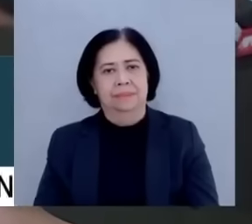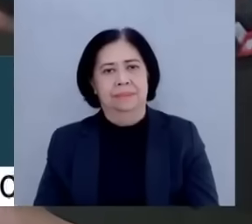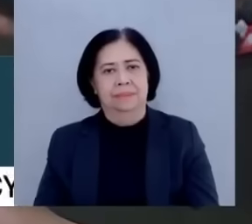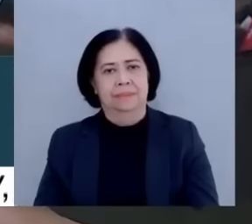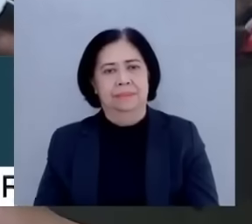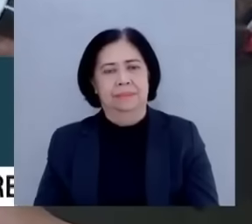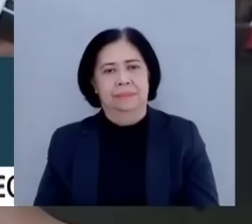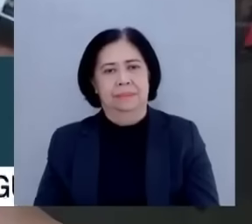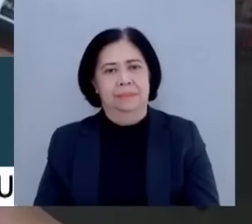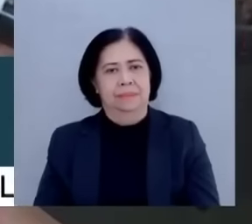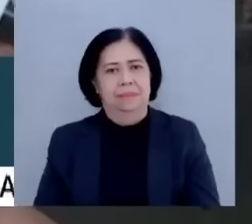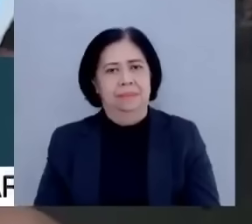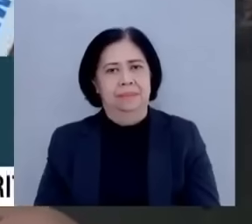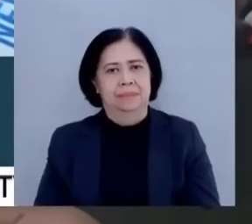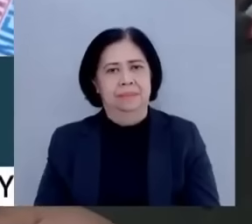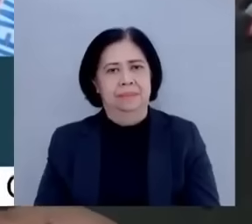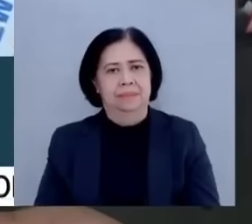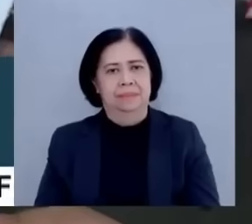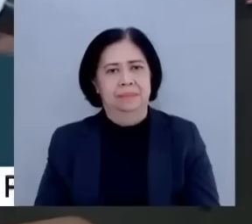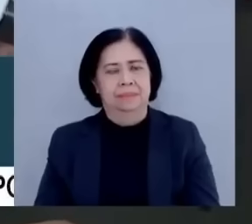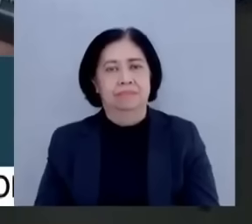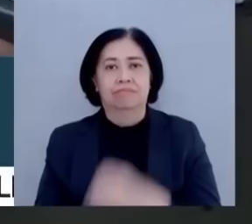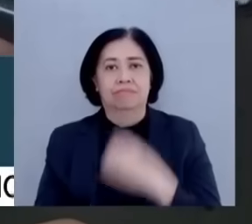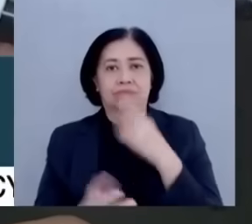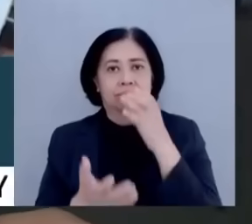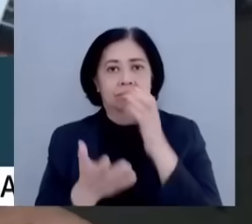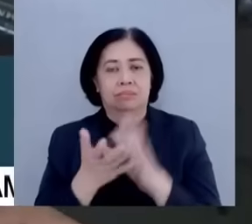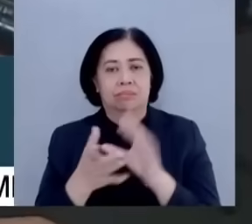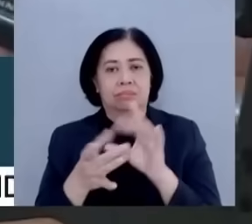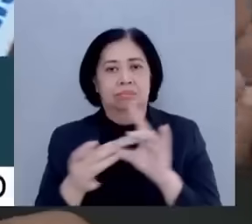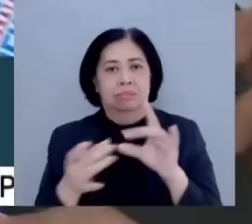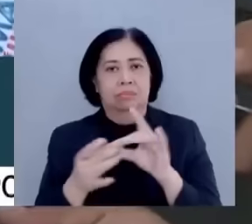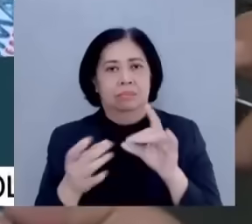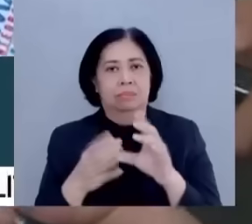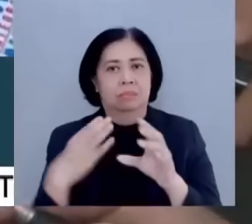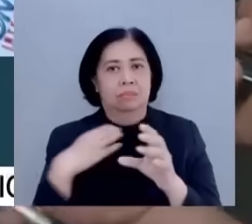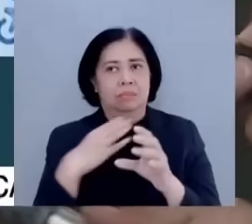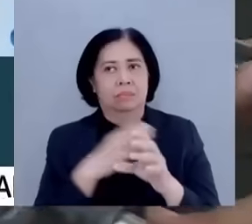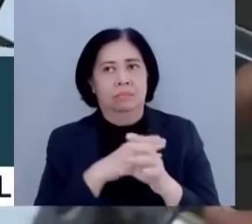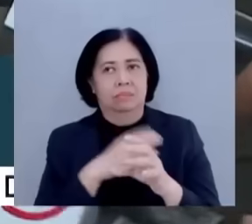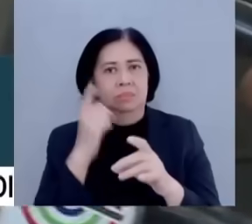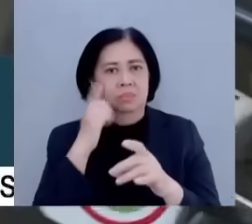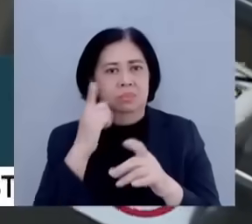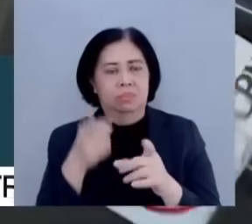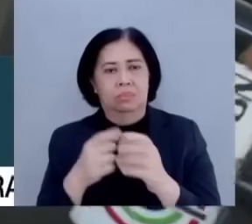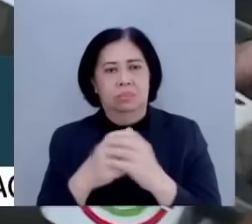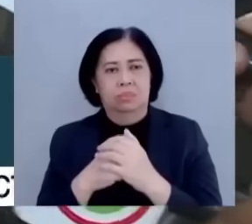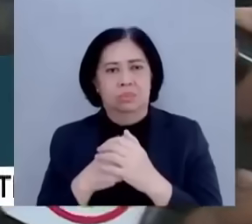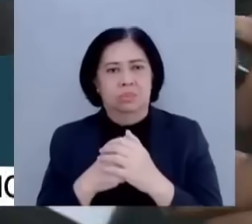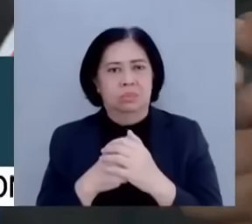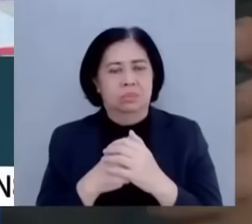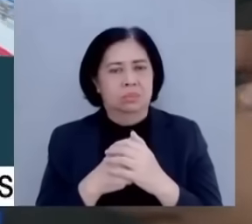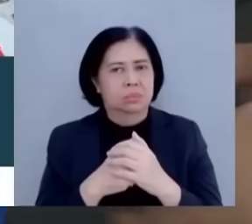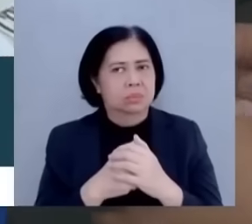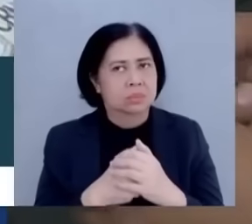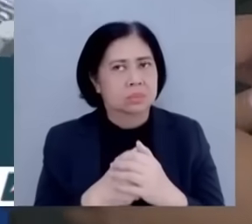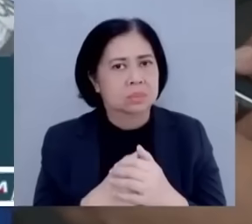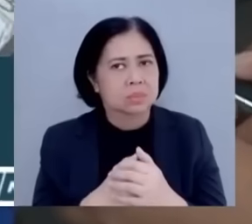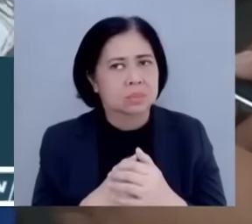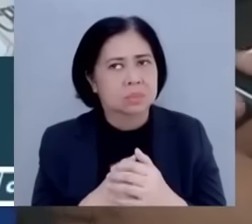If you just get their reaction dun sa comment po ng ilang congressmen na parang nagkakasakit daw po yung mga staff pag humaharap sa